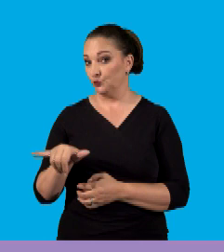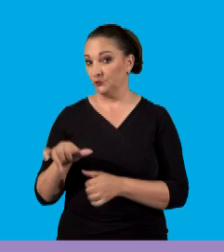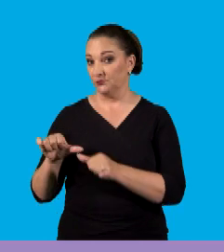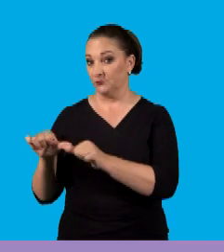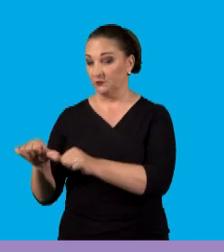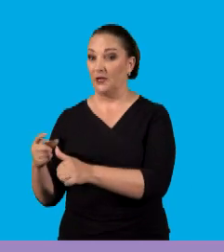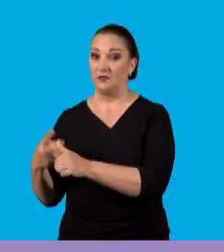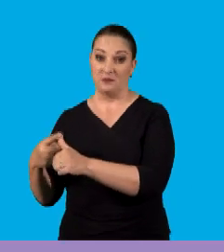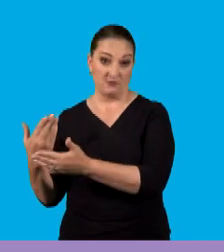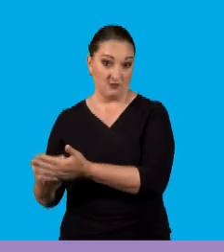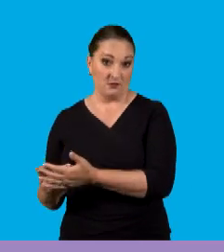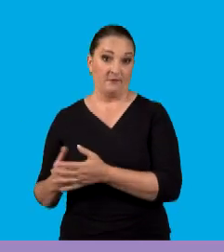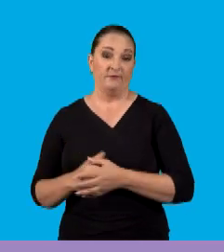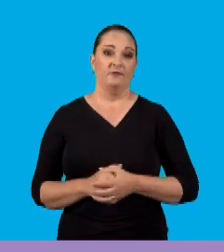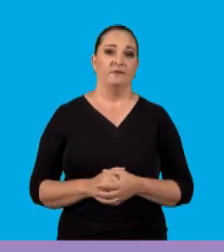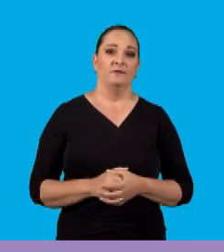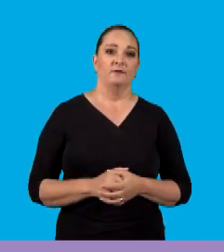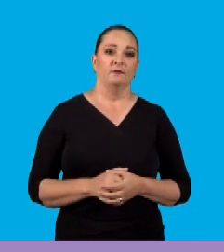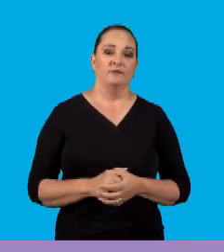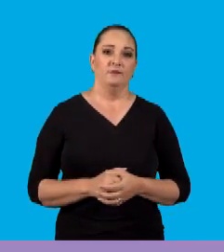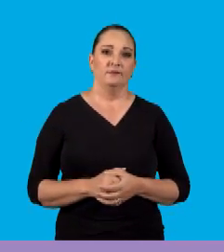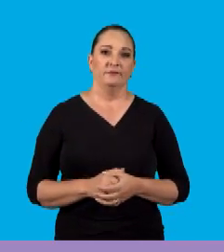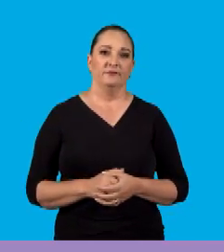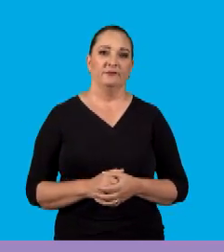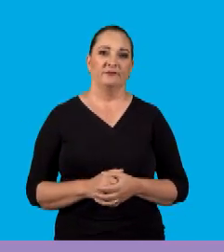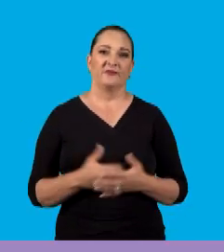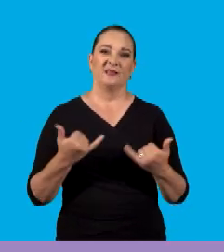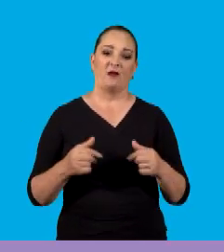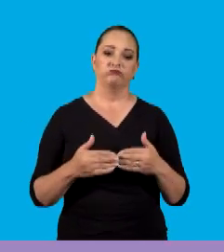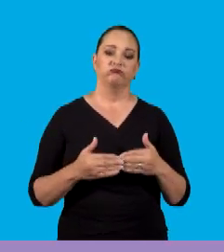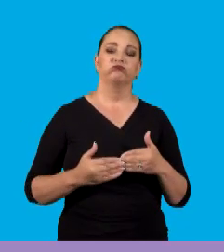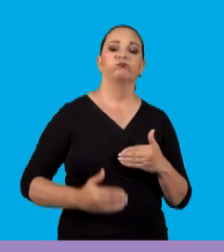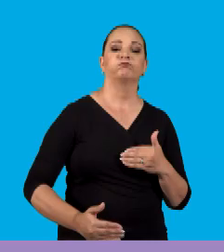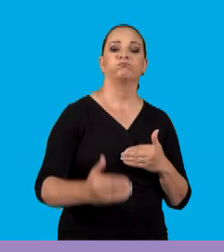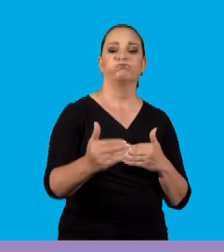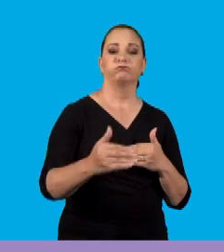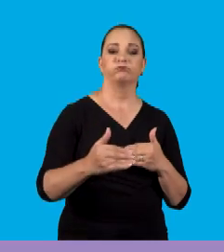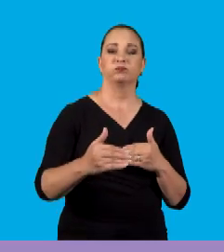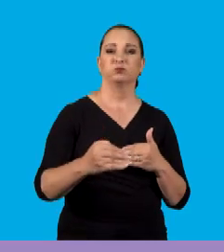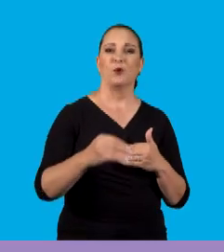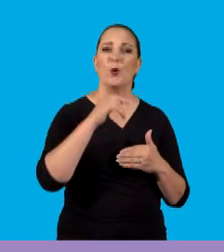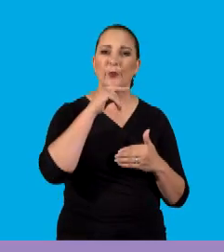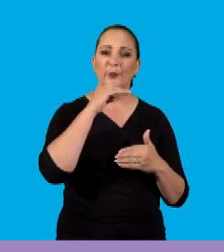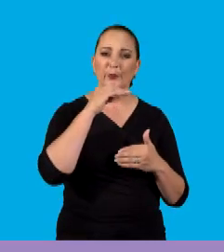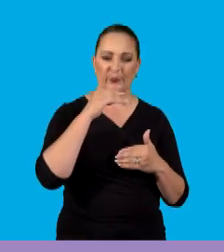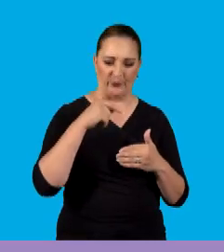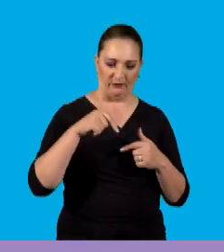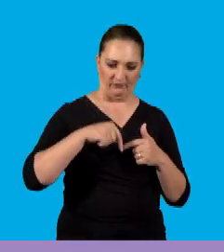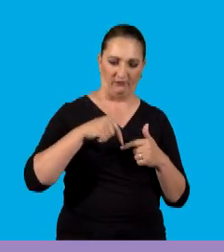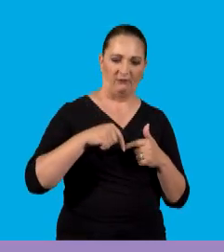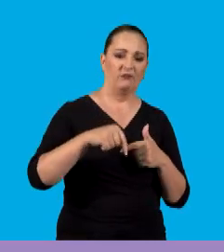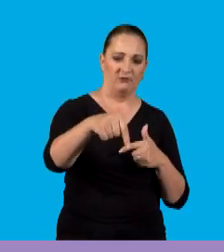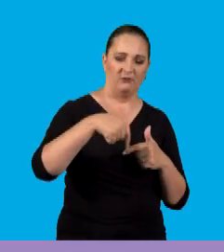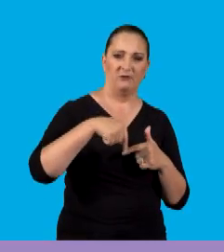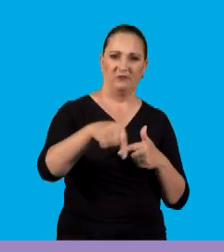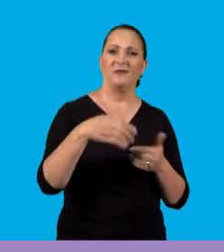be counted? Well, we are looking at distance here, and of course, distance can consist of fractions. So